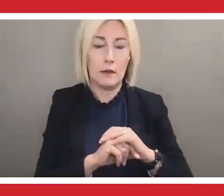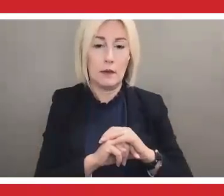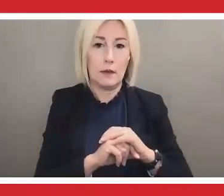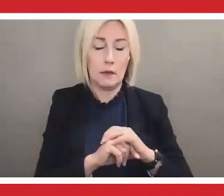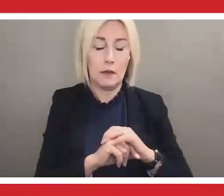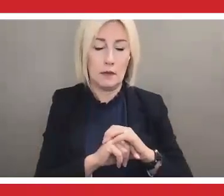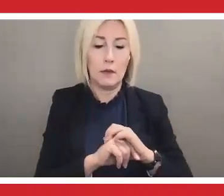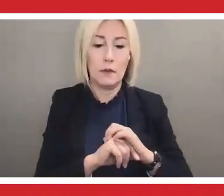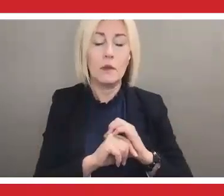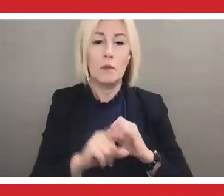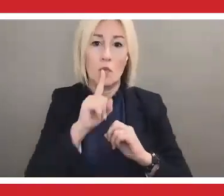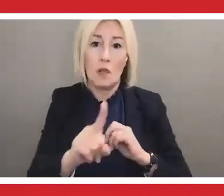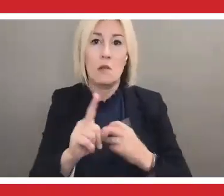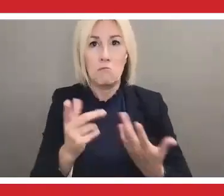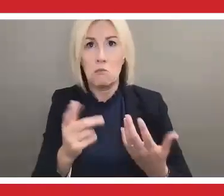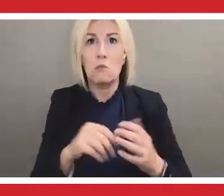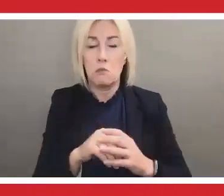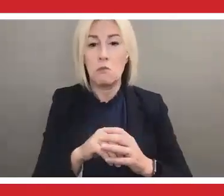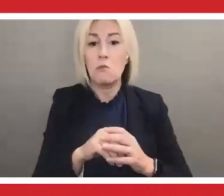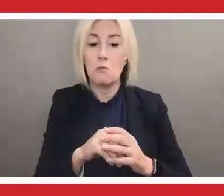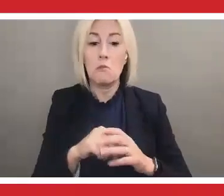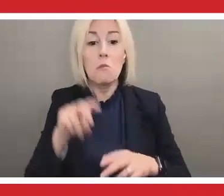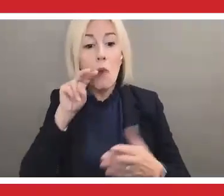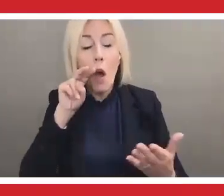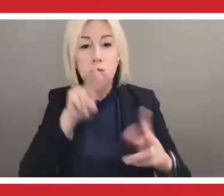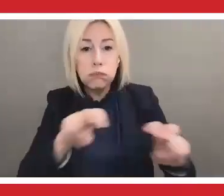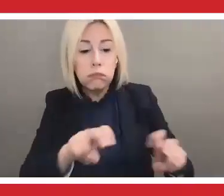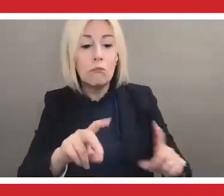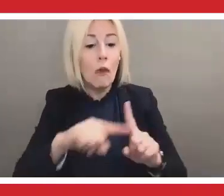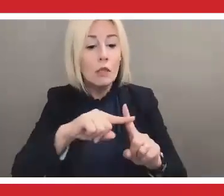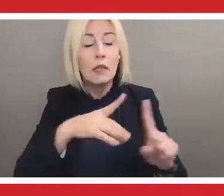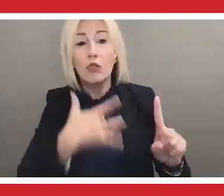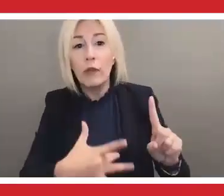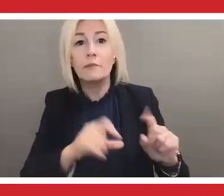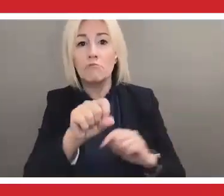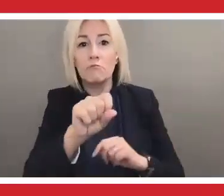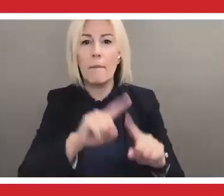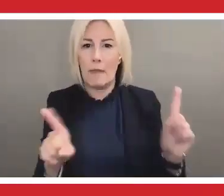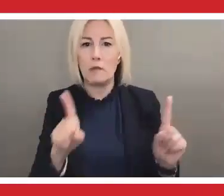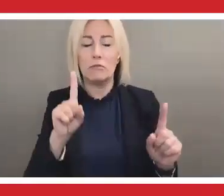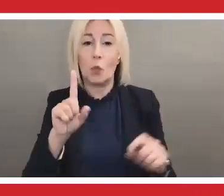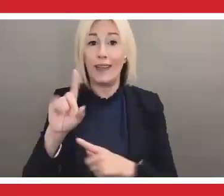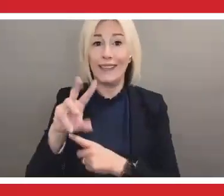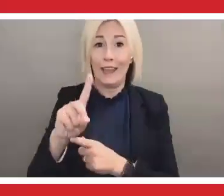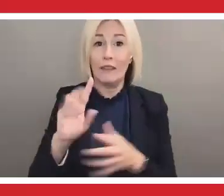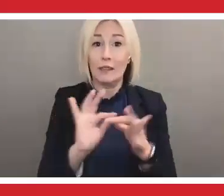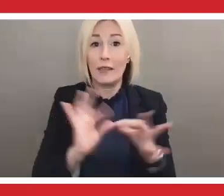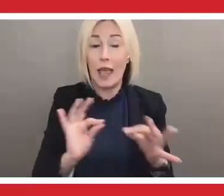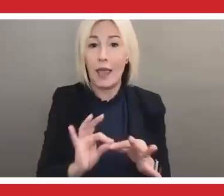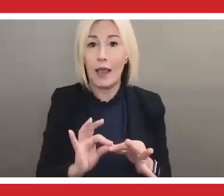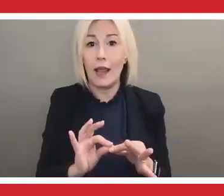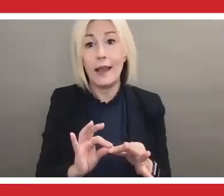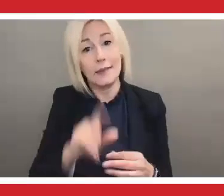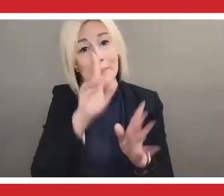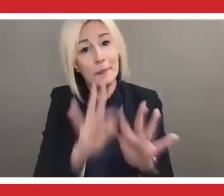from one side we look at these positive trends, but indeed, what David said is really important